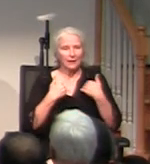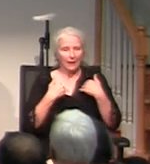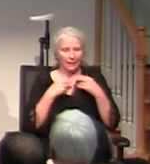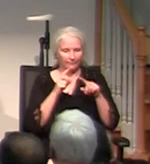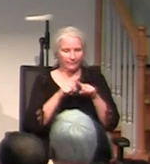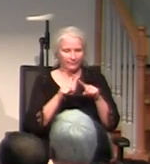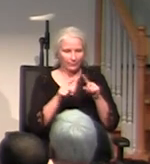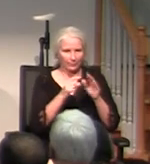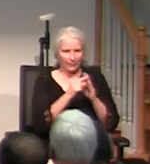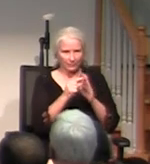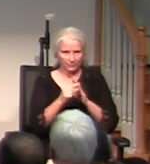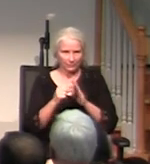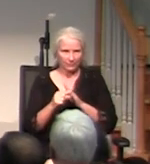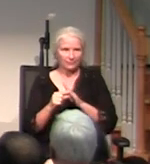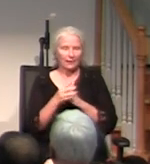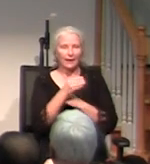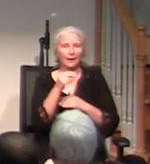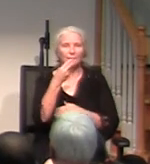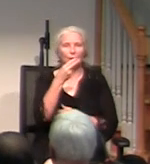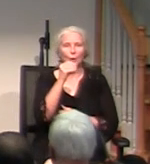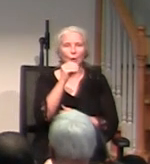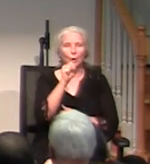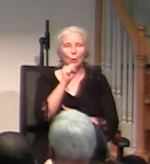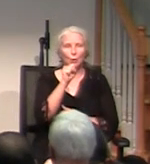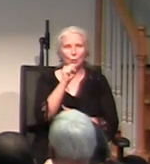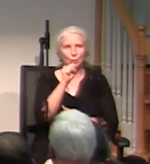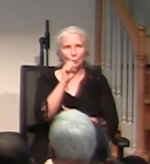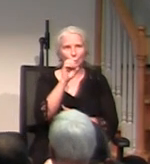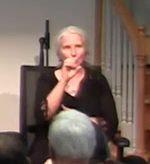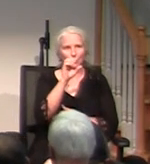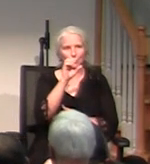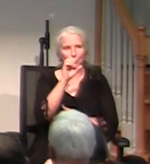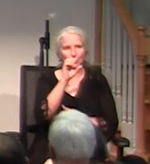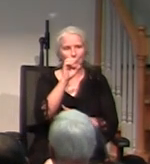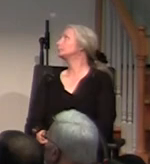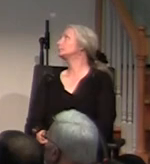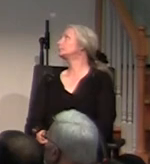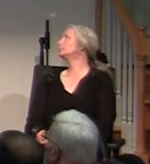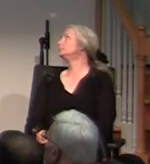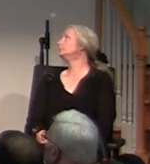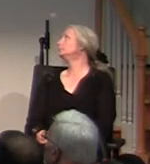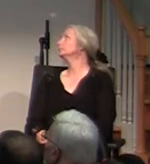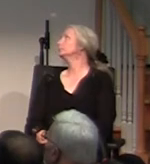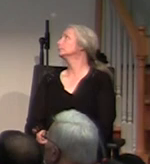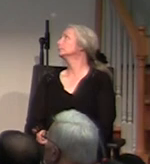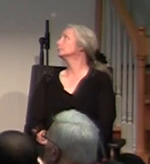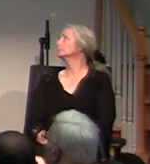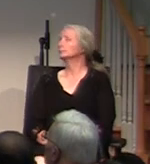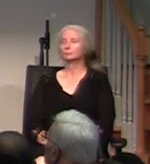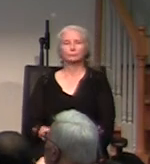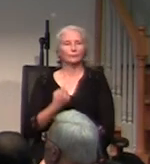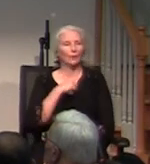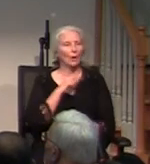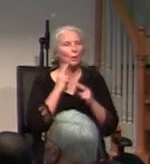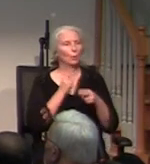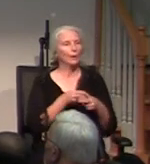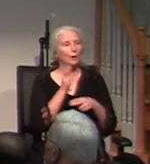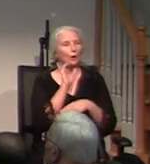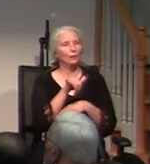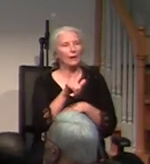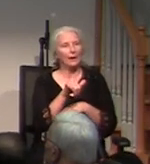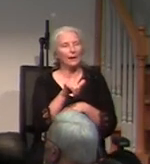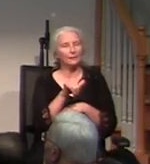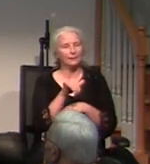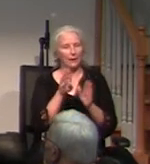And then there's one in Ezekiel. We might call it the backstory